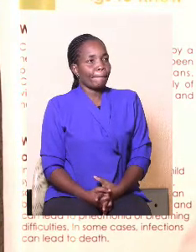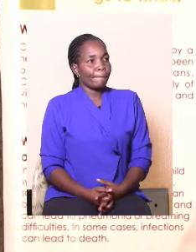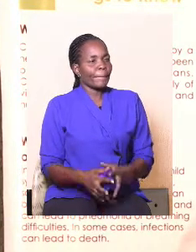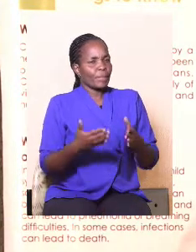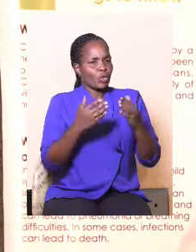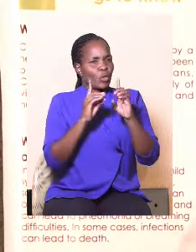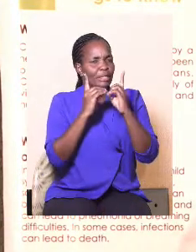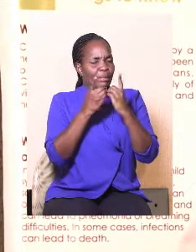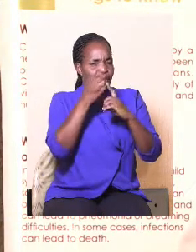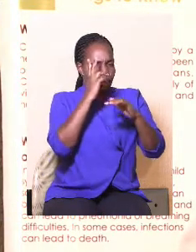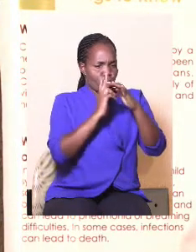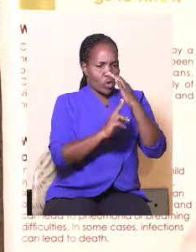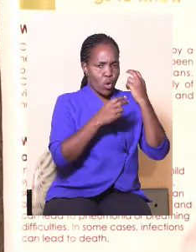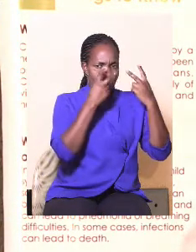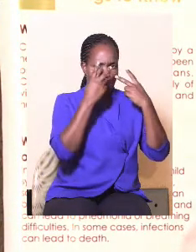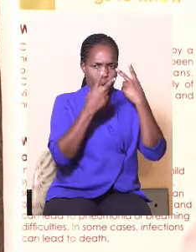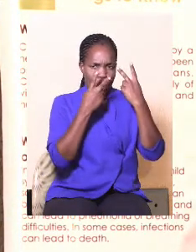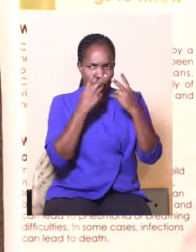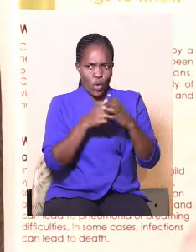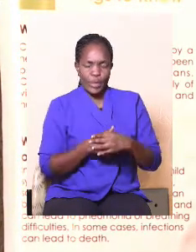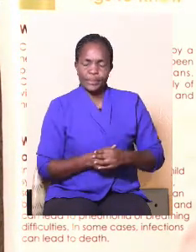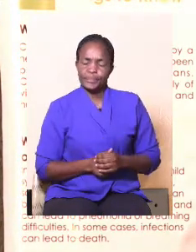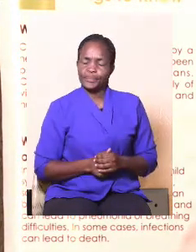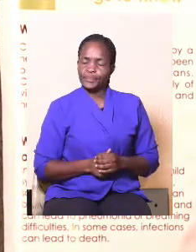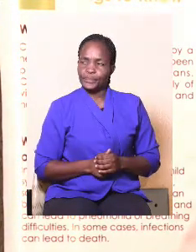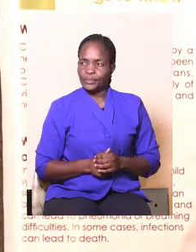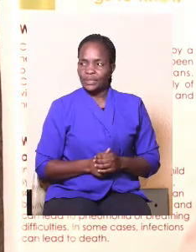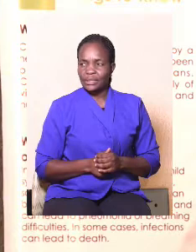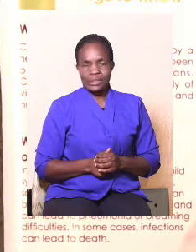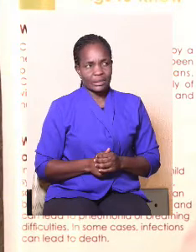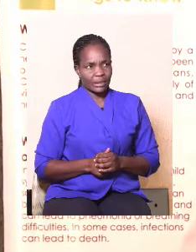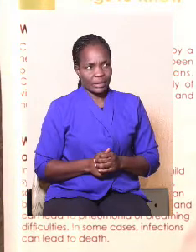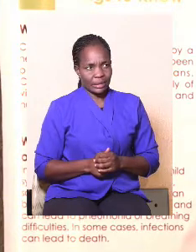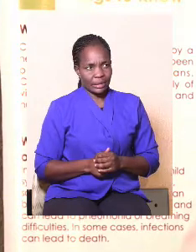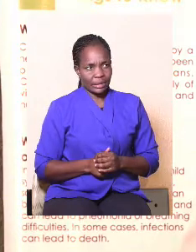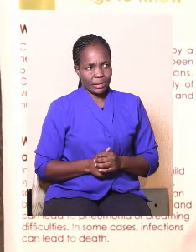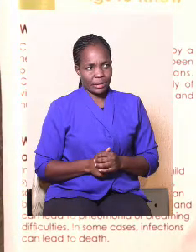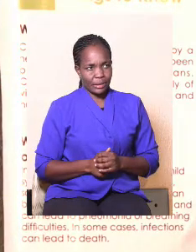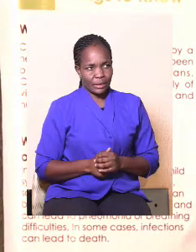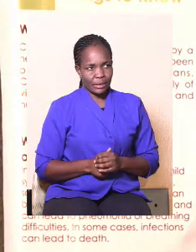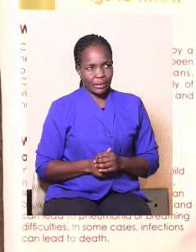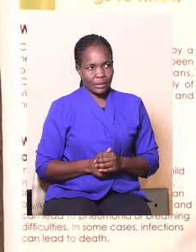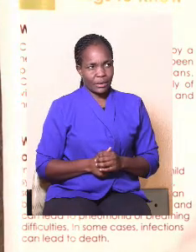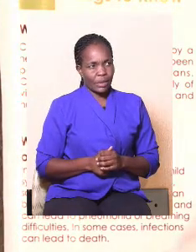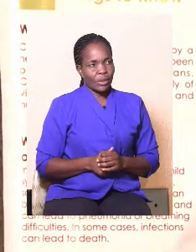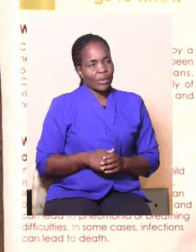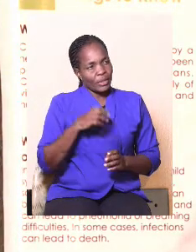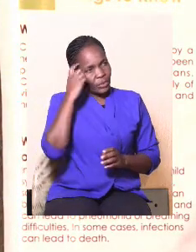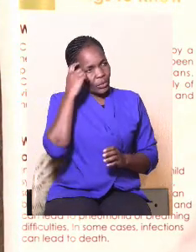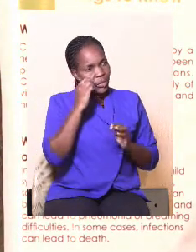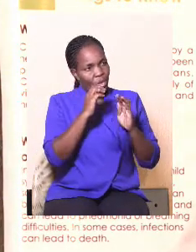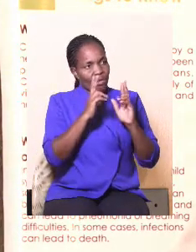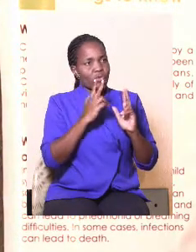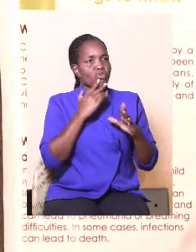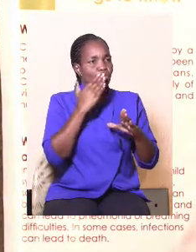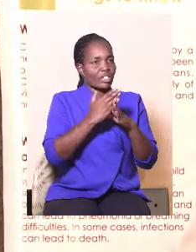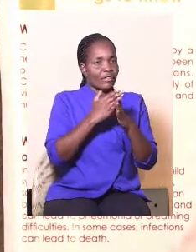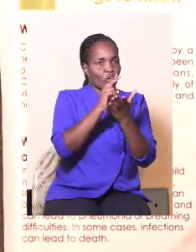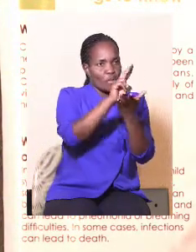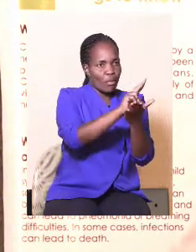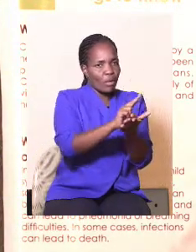Tourism, when you were concerned about whether we are only looking at those who are in the hospitality